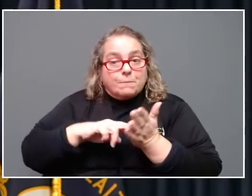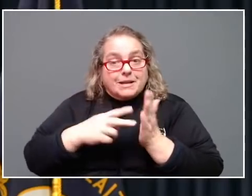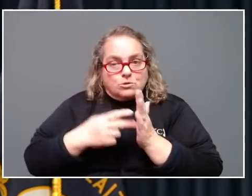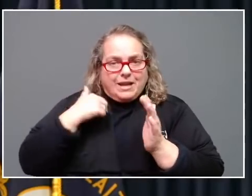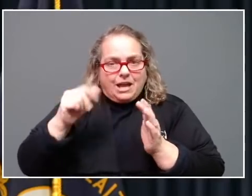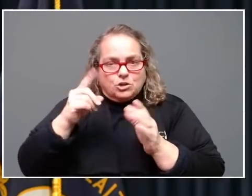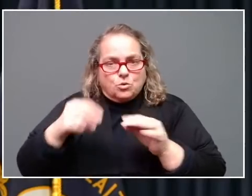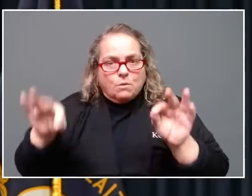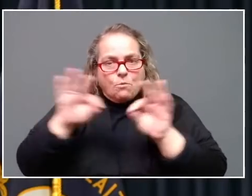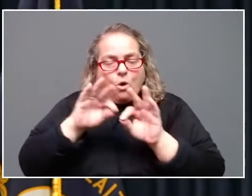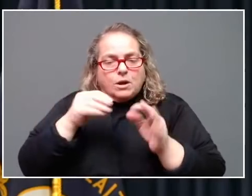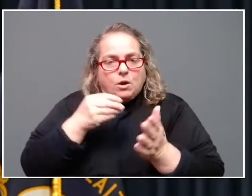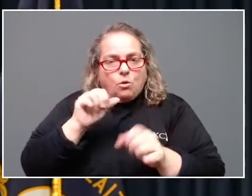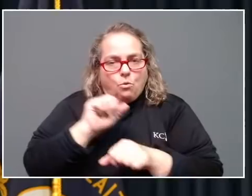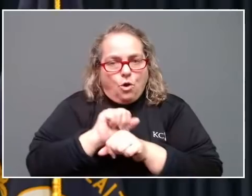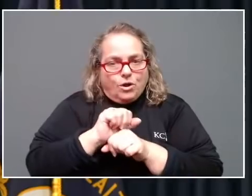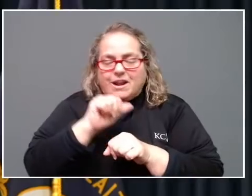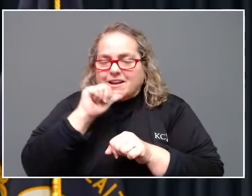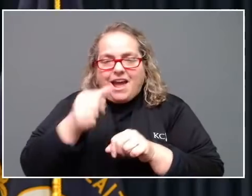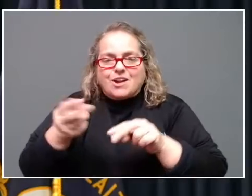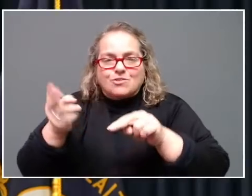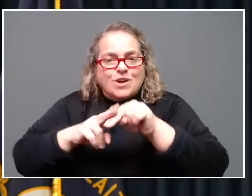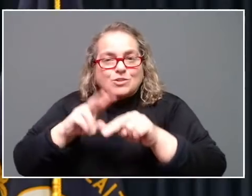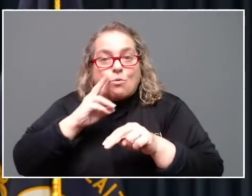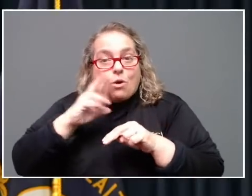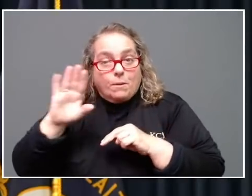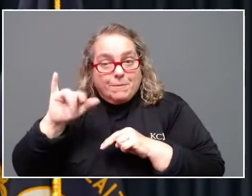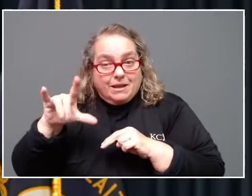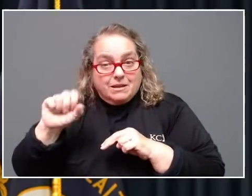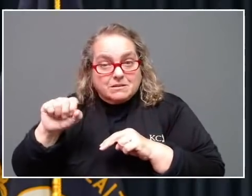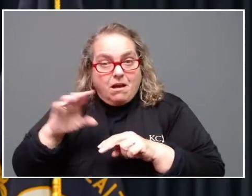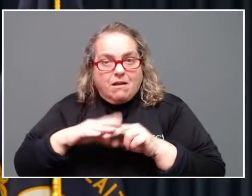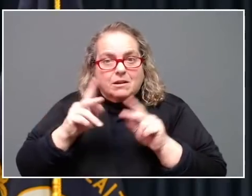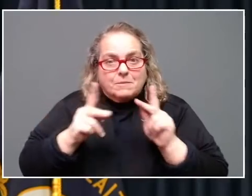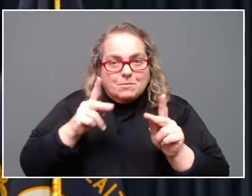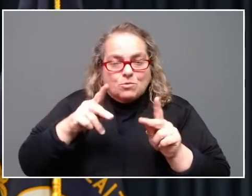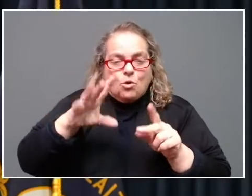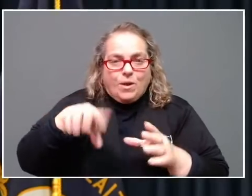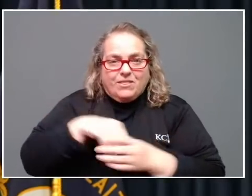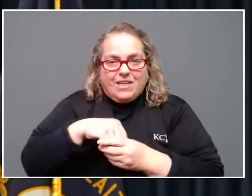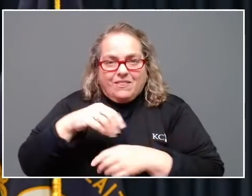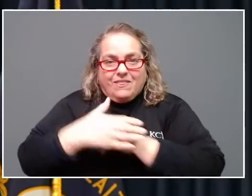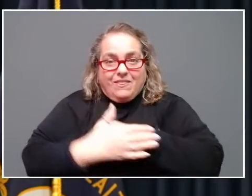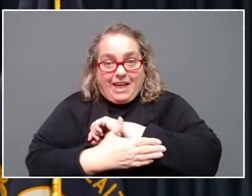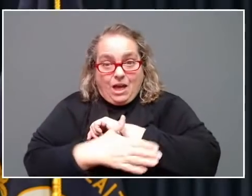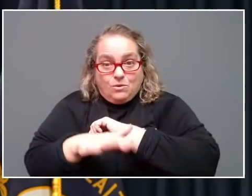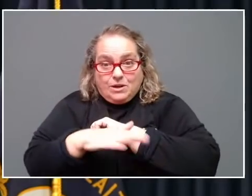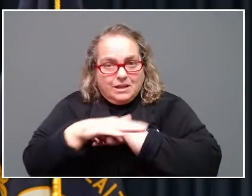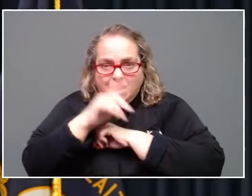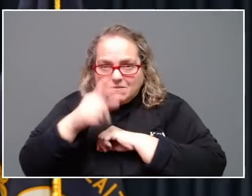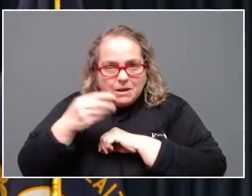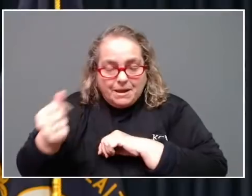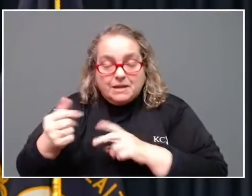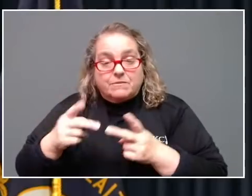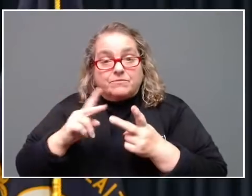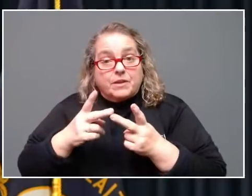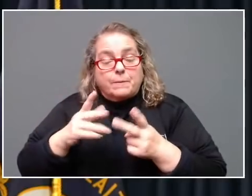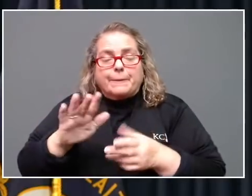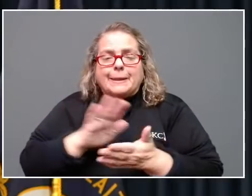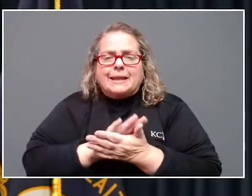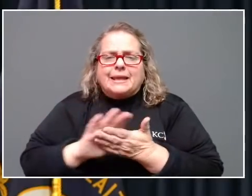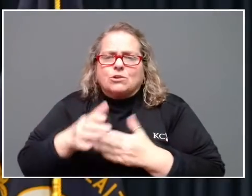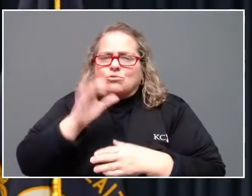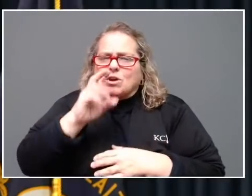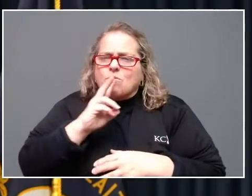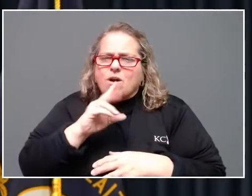not raise water bills on the people in the county and around it. Second piece is clean drinking water is a basic human right. And